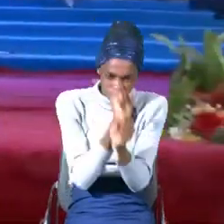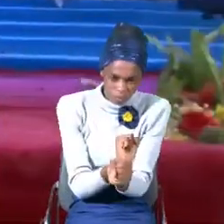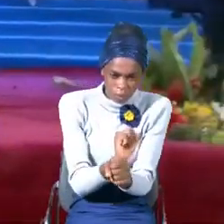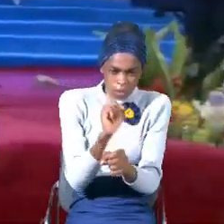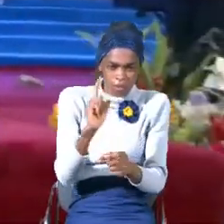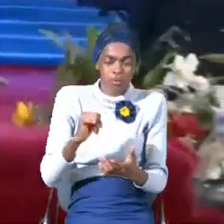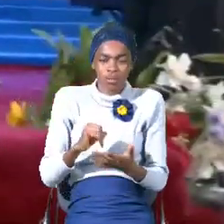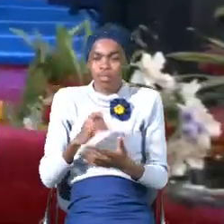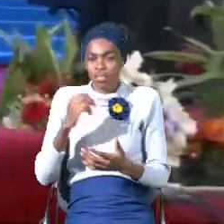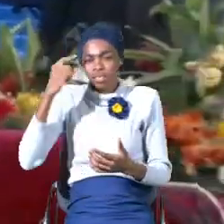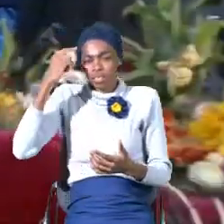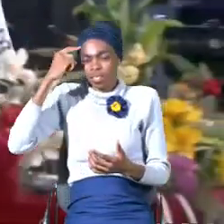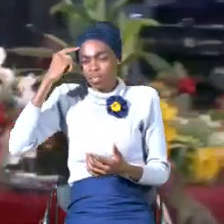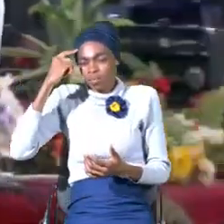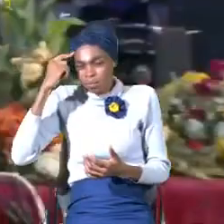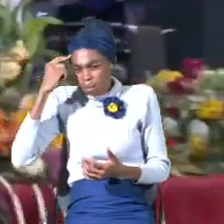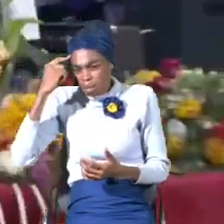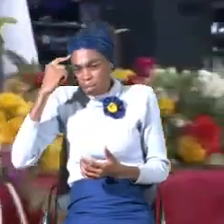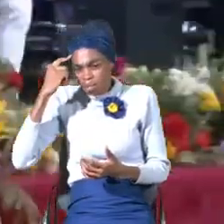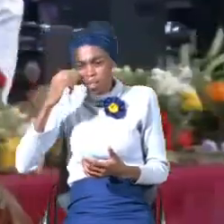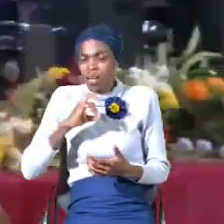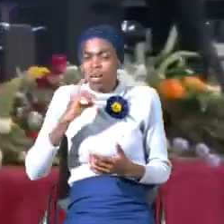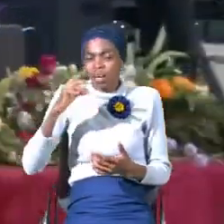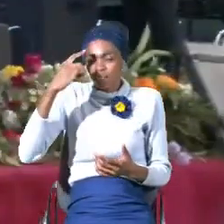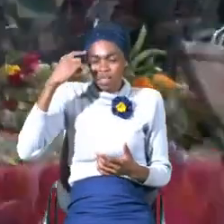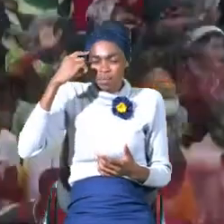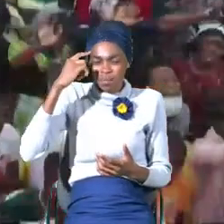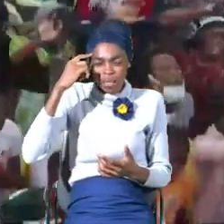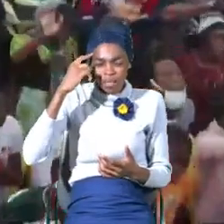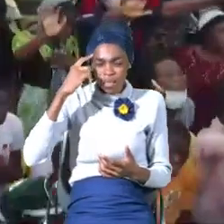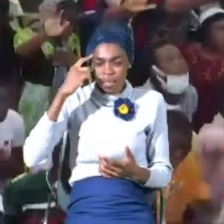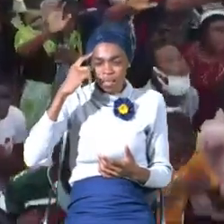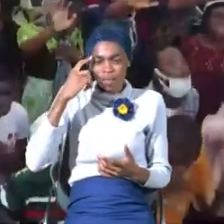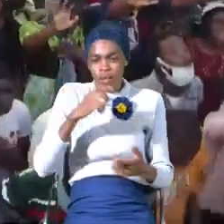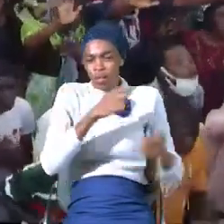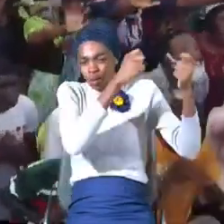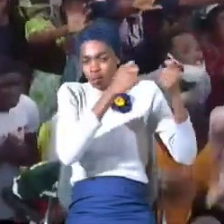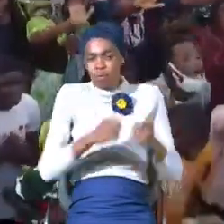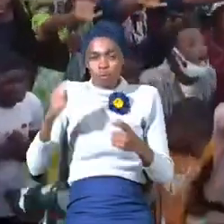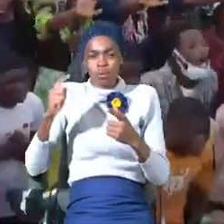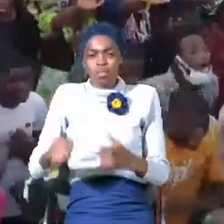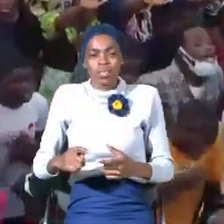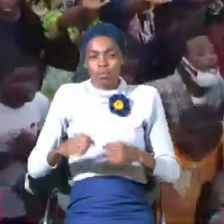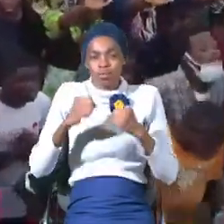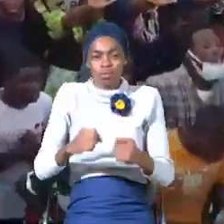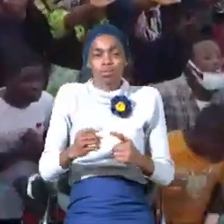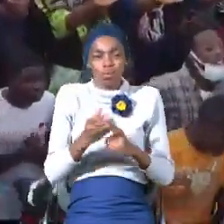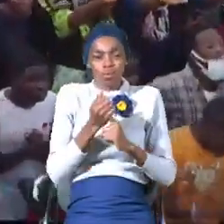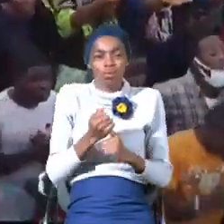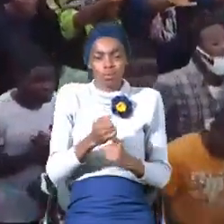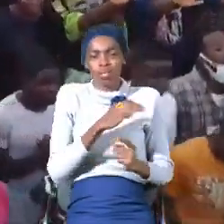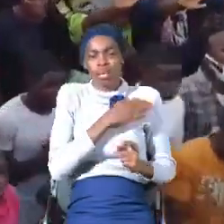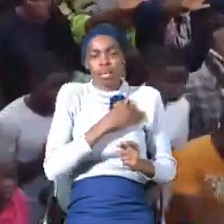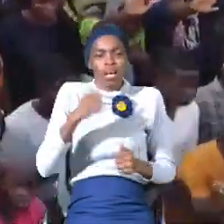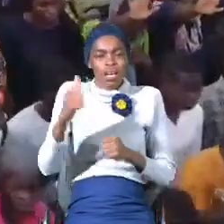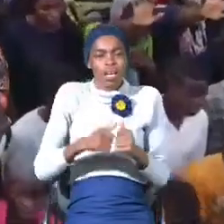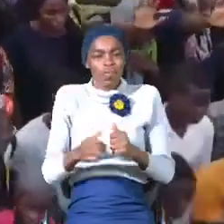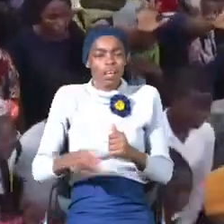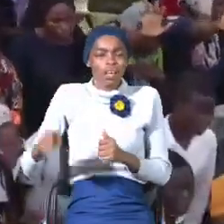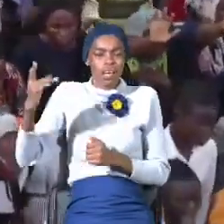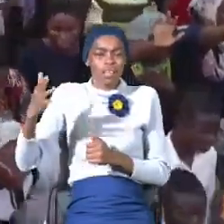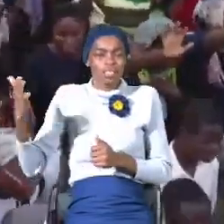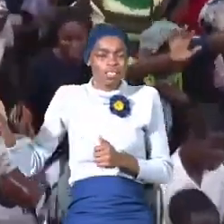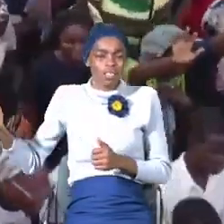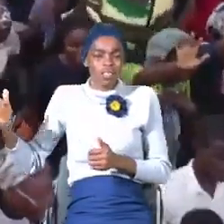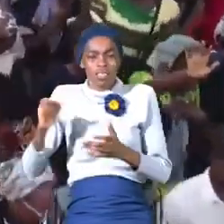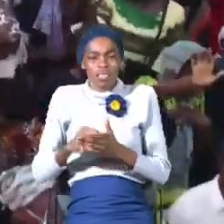mindset. Strongholds are mindset. Pulling down strongholds and every high thing